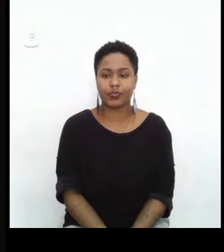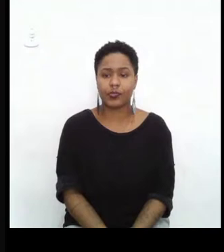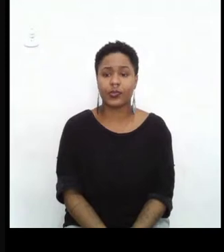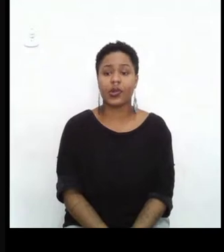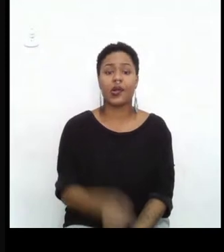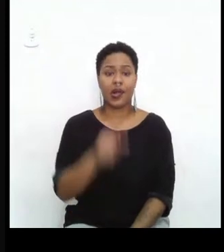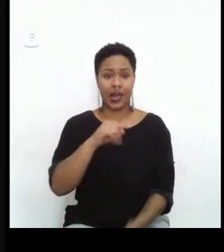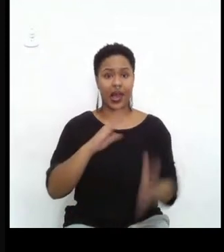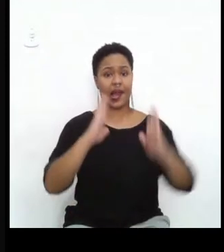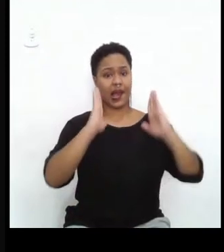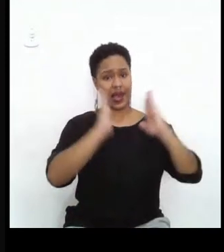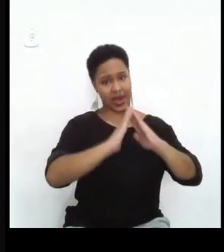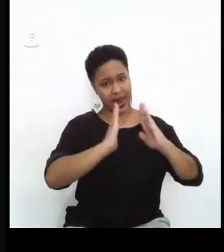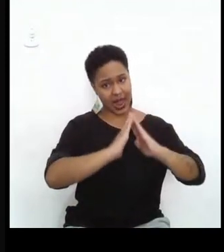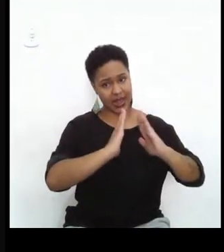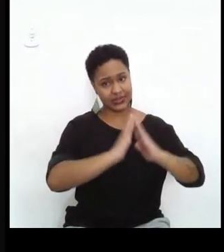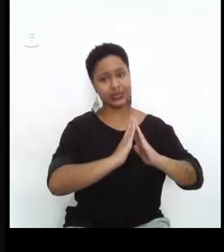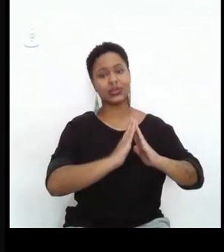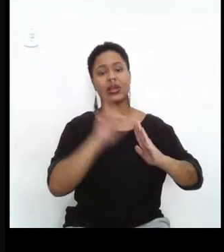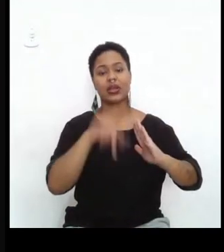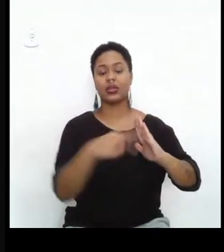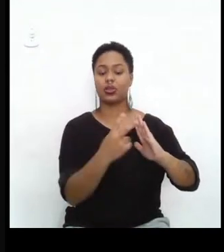antithrombin and